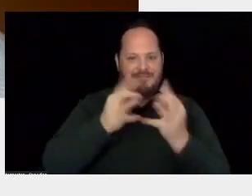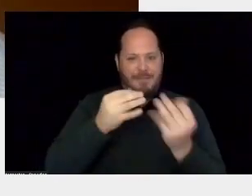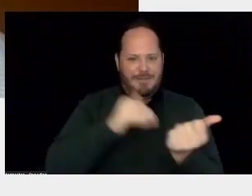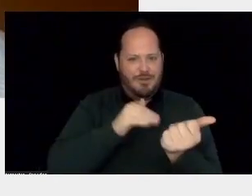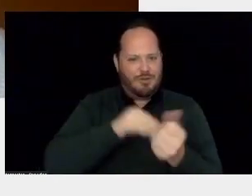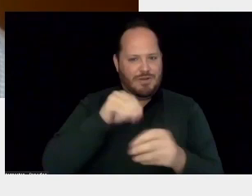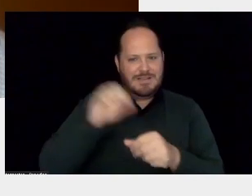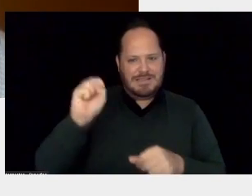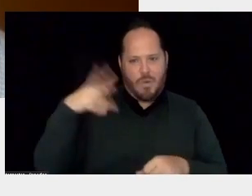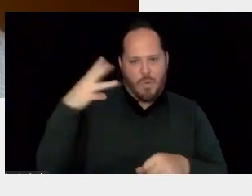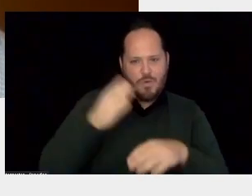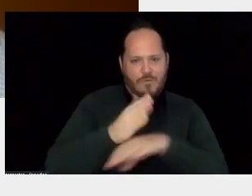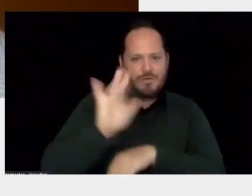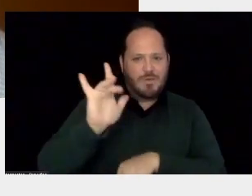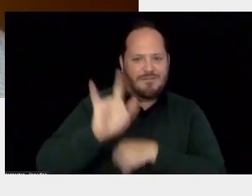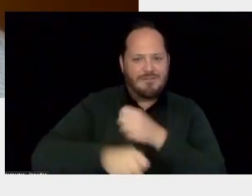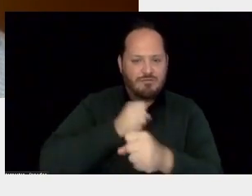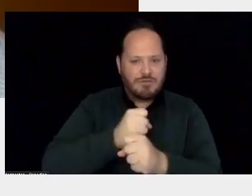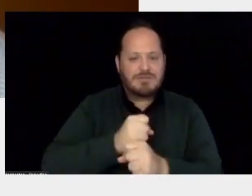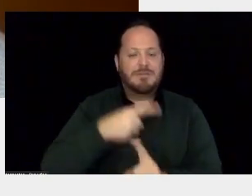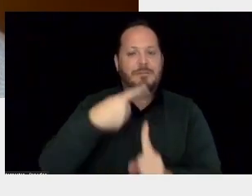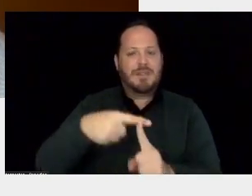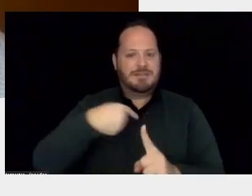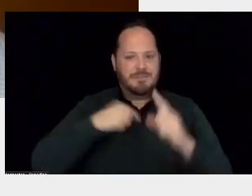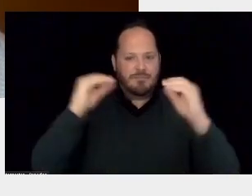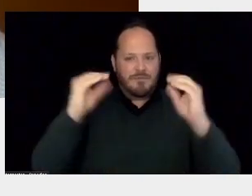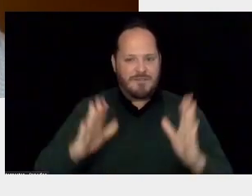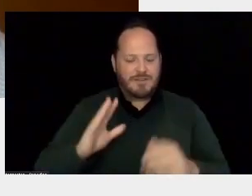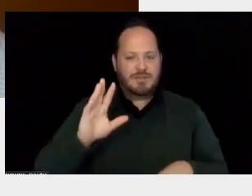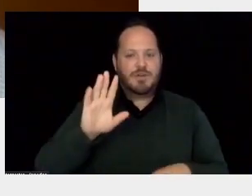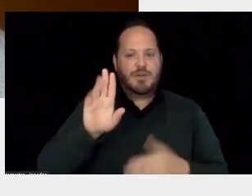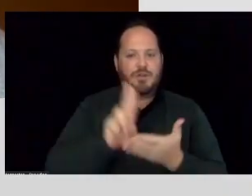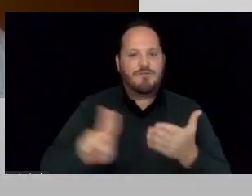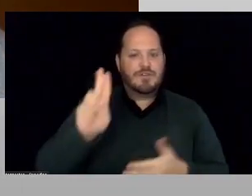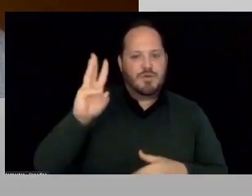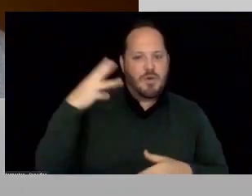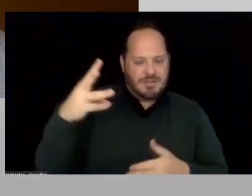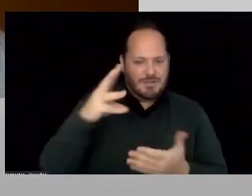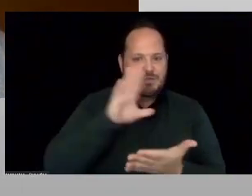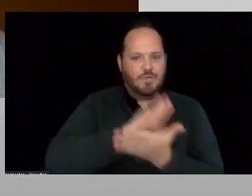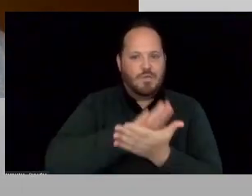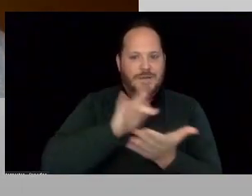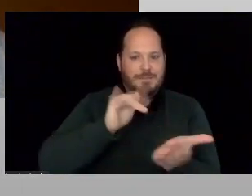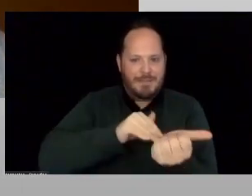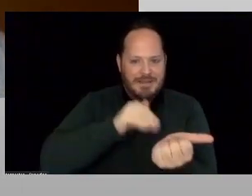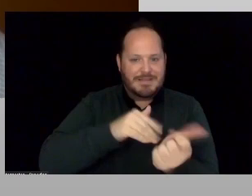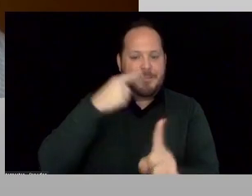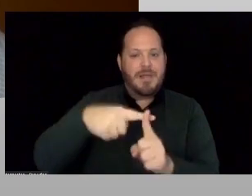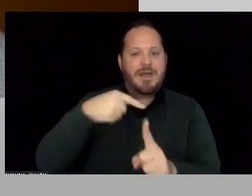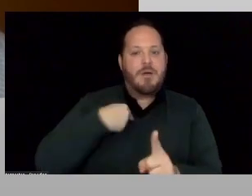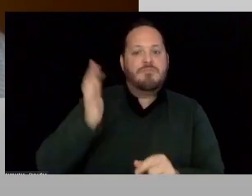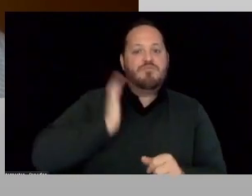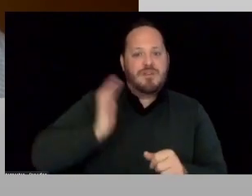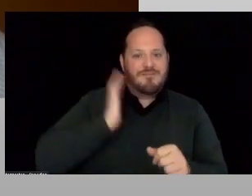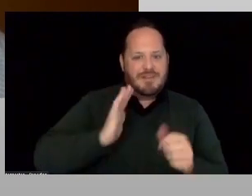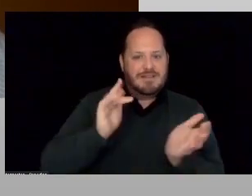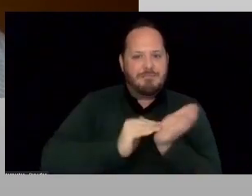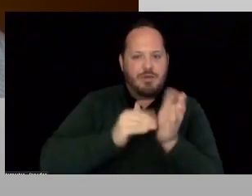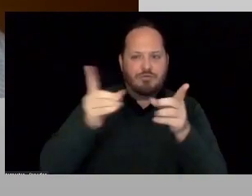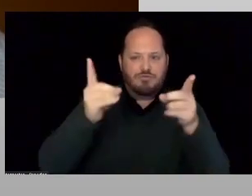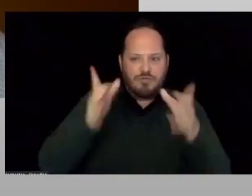25 years. I'm a clinical assistant professor at the UW School of Medicine, and I'm the past senior medical director for community health at